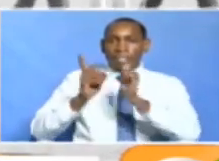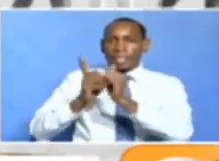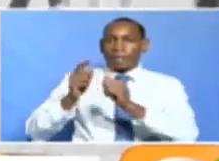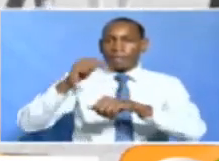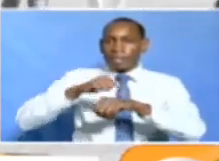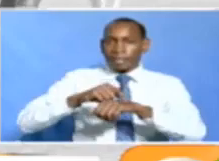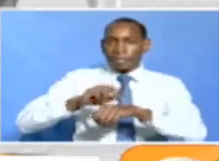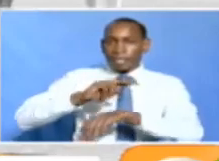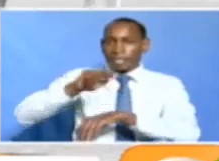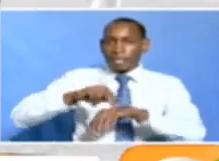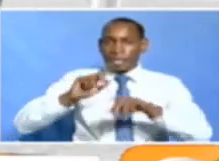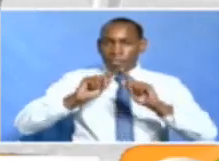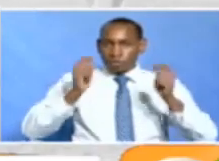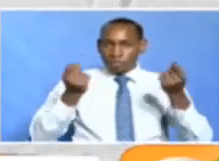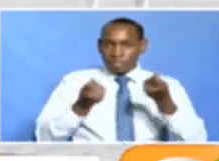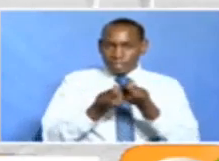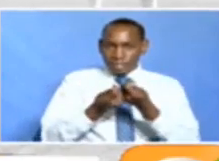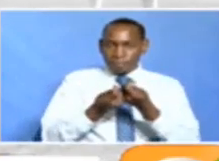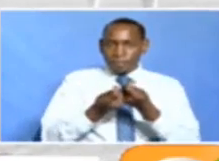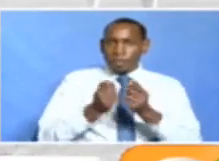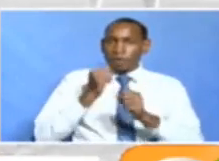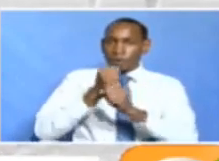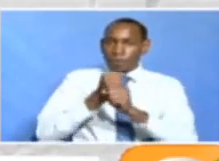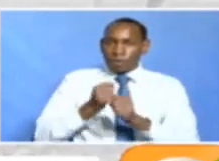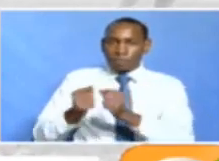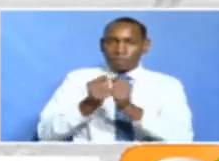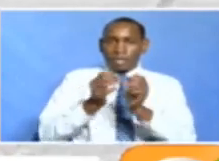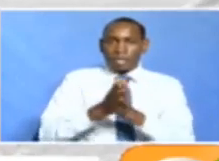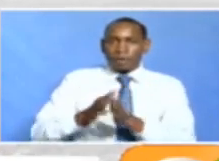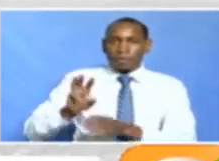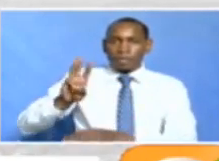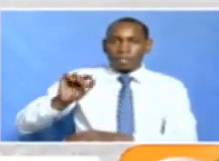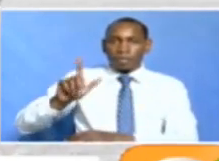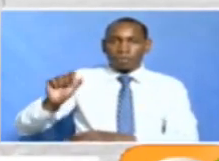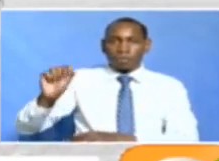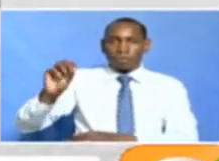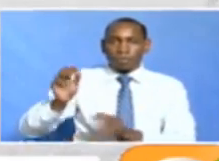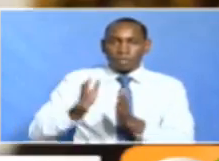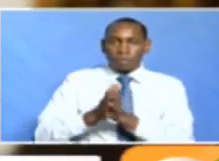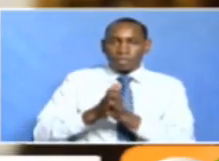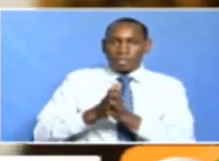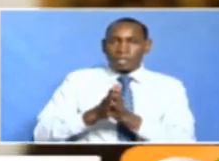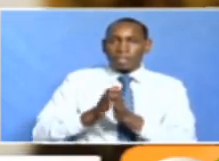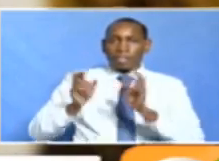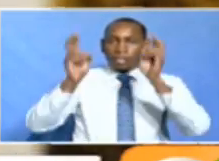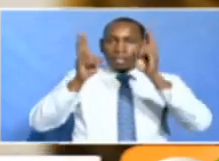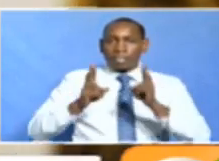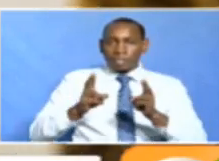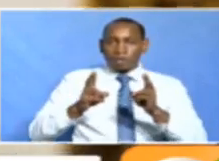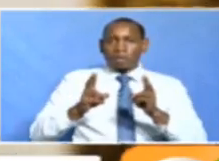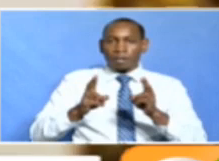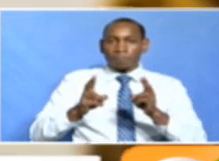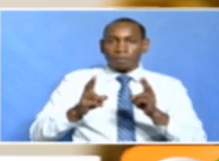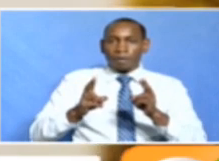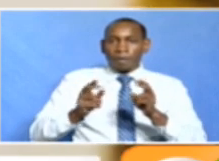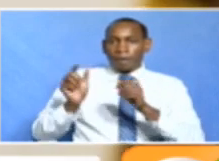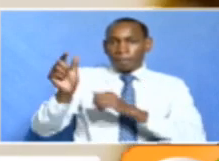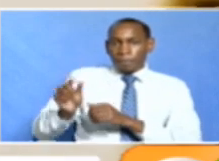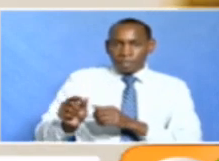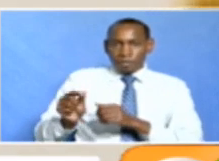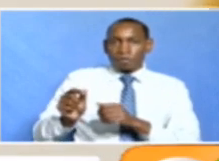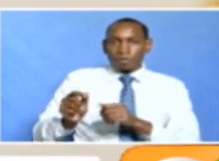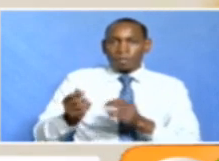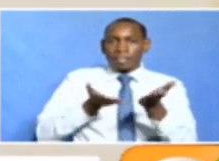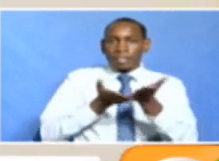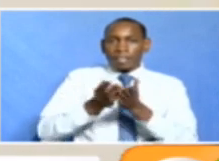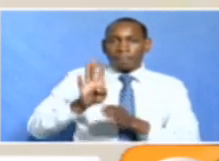international side. He is said to have conspired with Wilson Raj Perumal, an infamous international match fixer from Singapore, who has